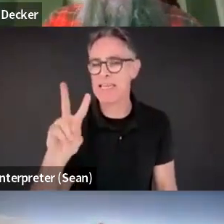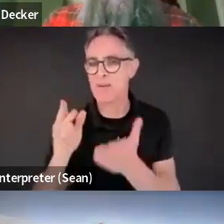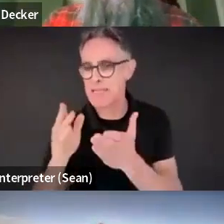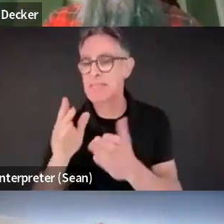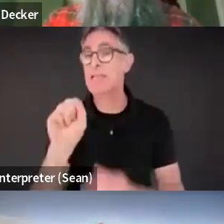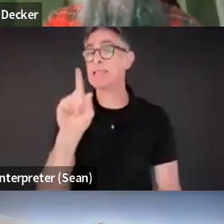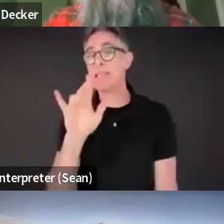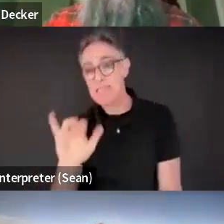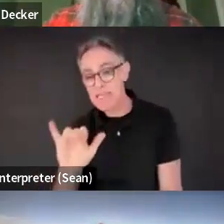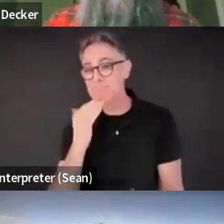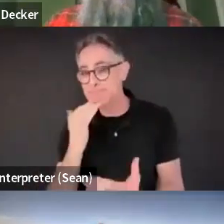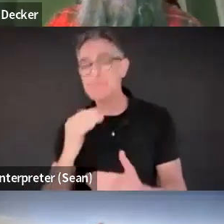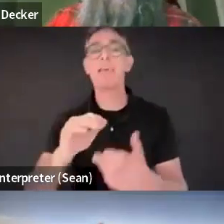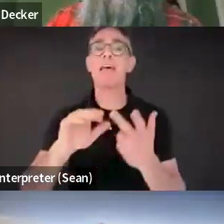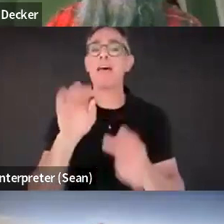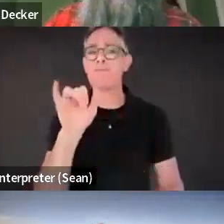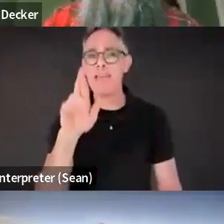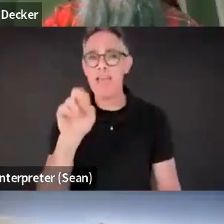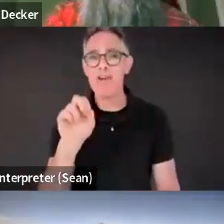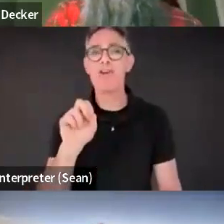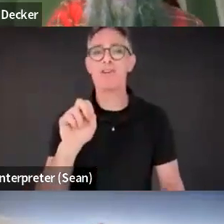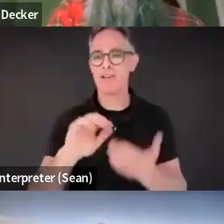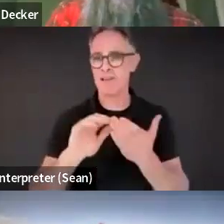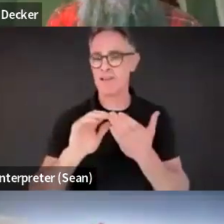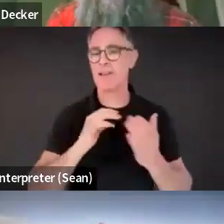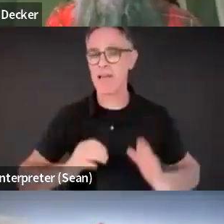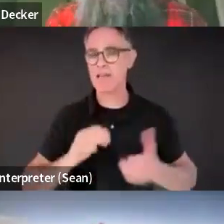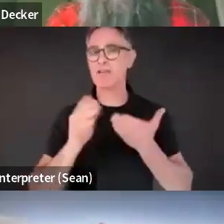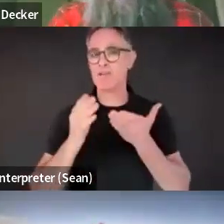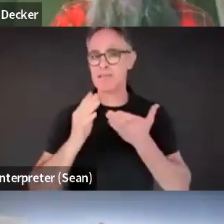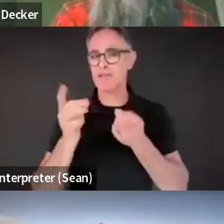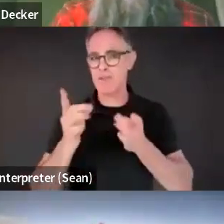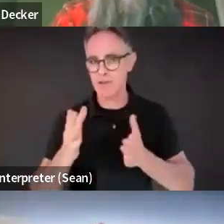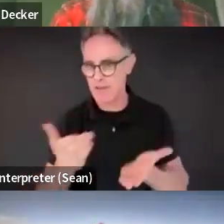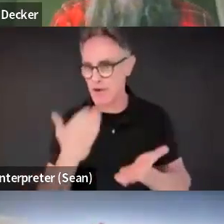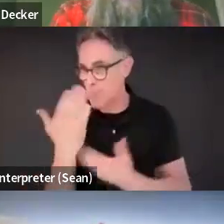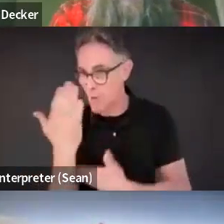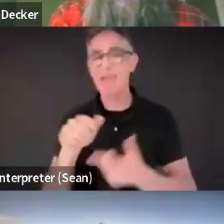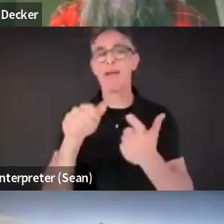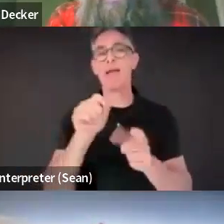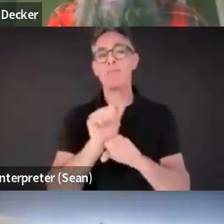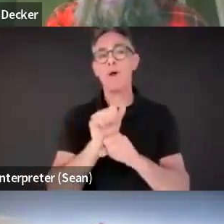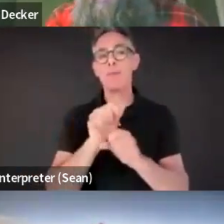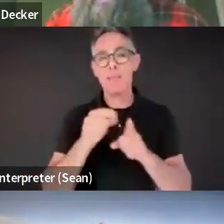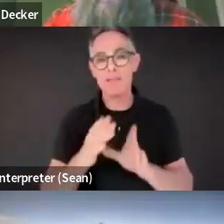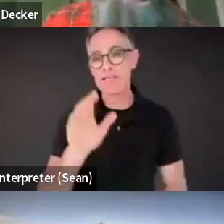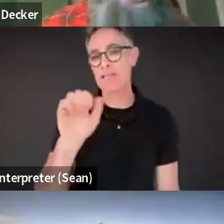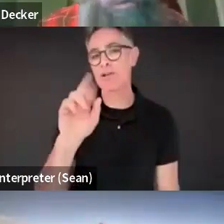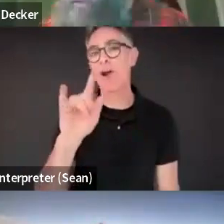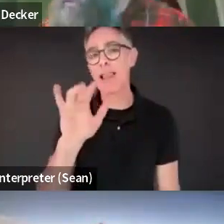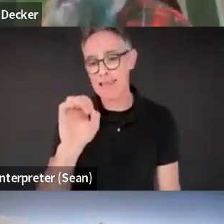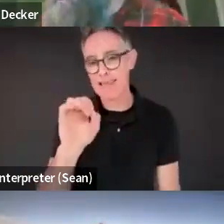well. And Faye, our Associate Client Services Director, is here. Good morning, Faye. Our employment specialist, Carly, is here.